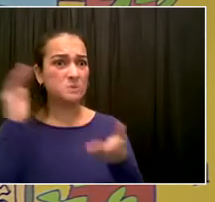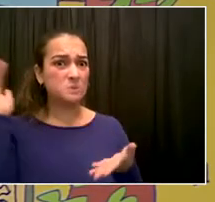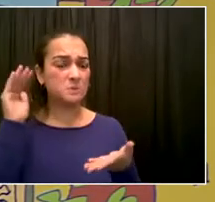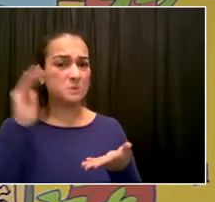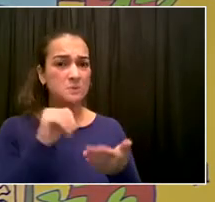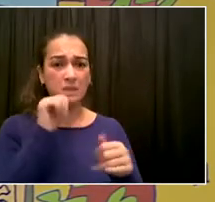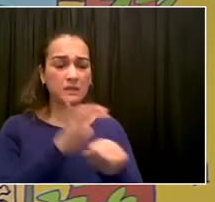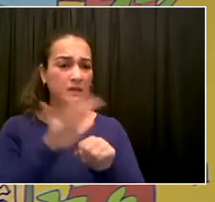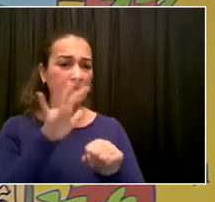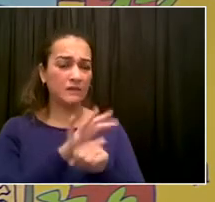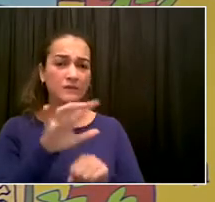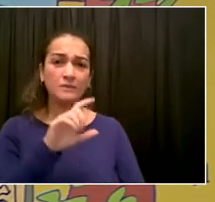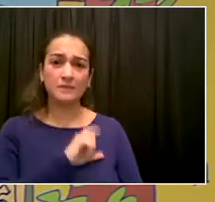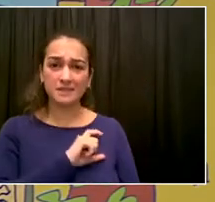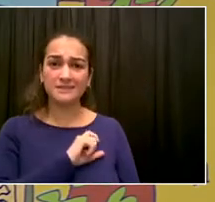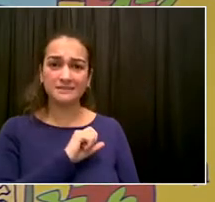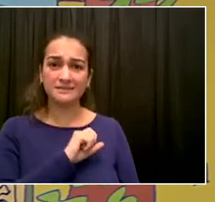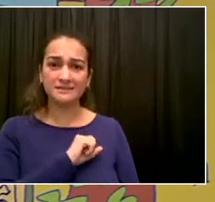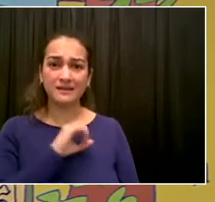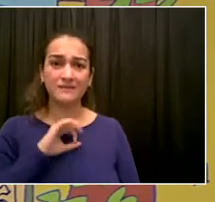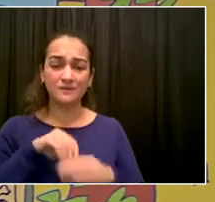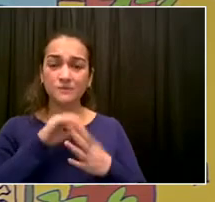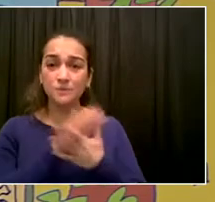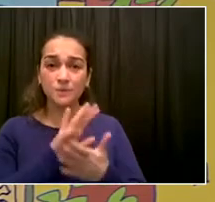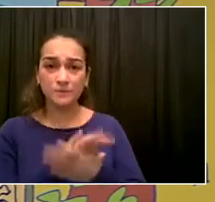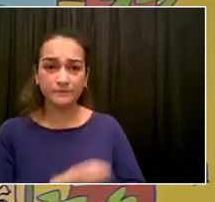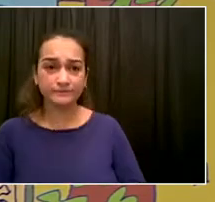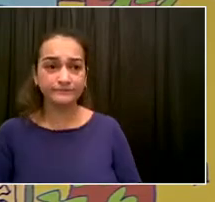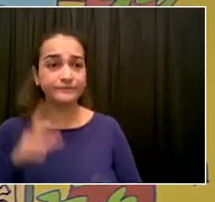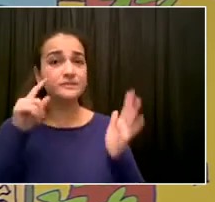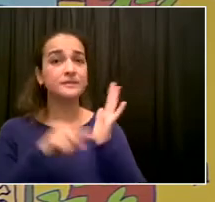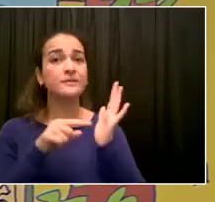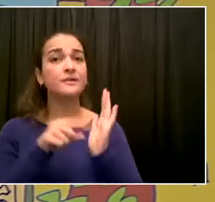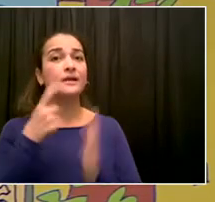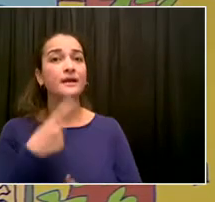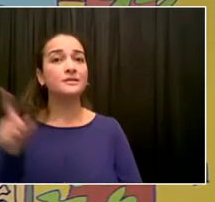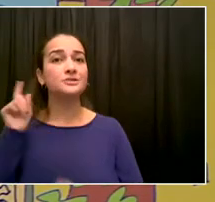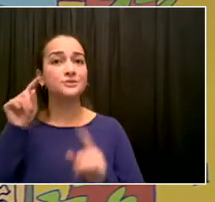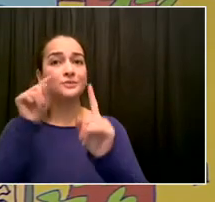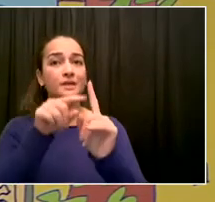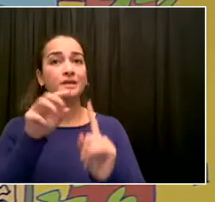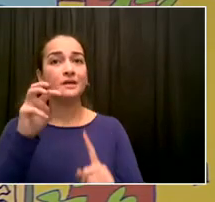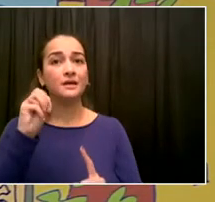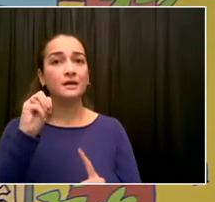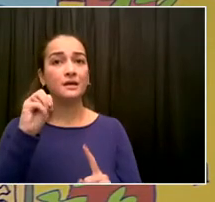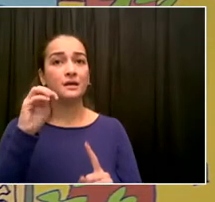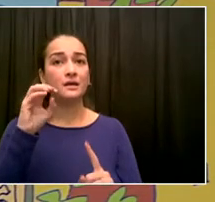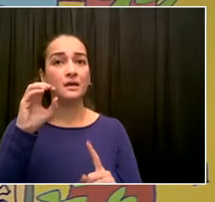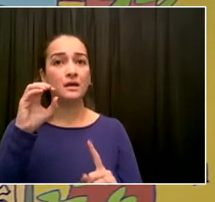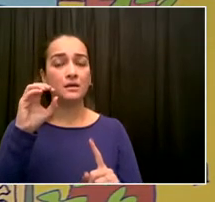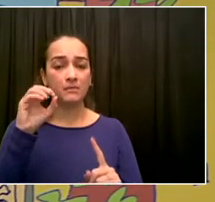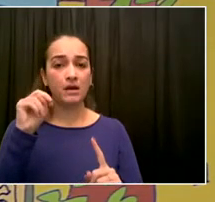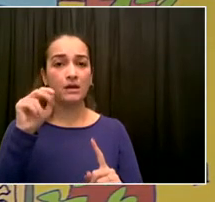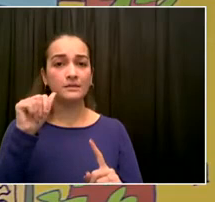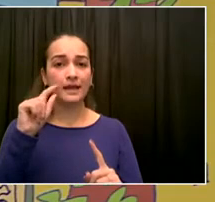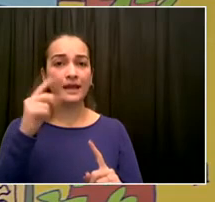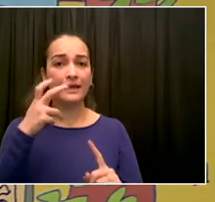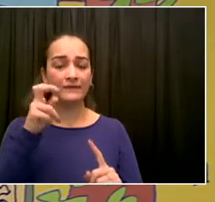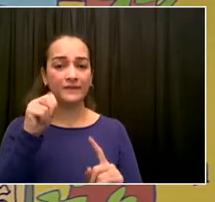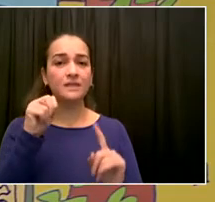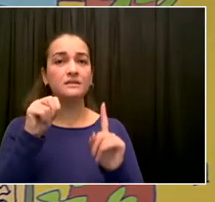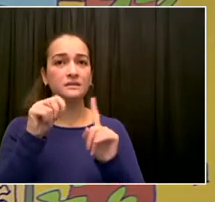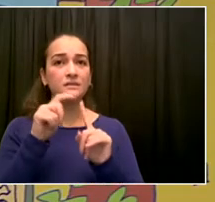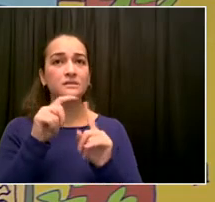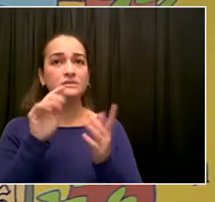a gun, a fully loaded gun, they had 8 agents when the gun was found, but before that they had 17.